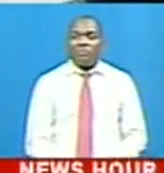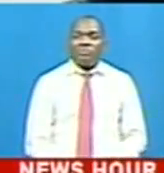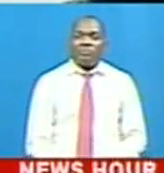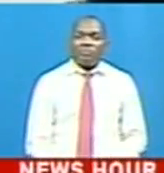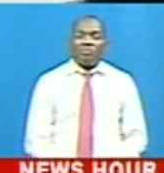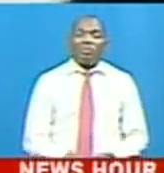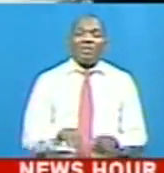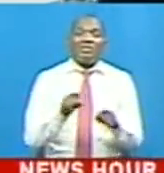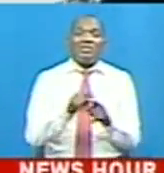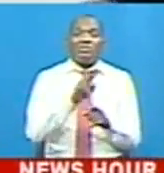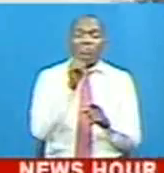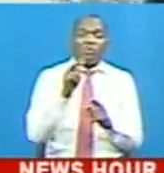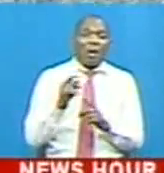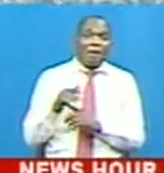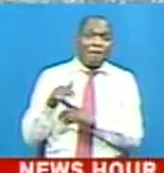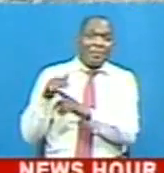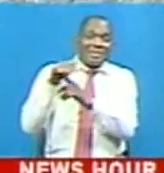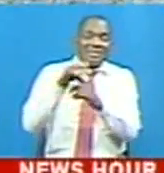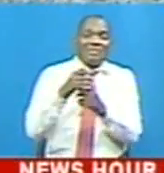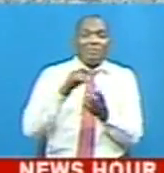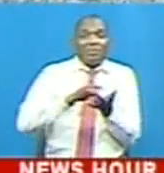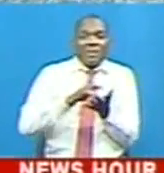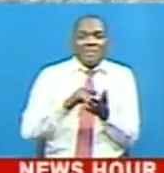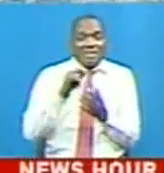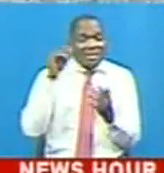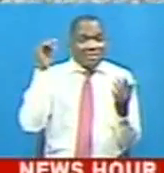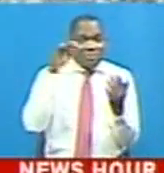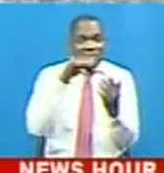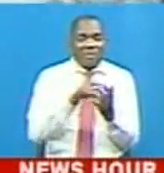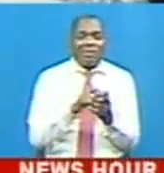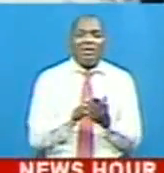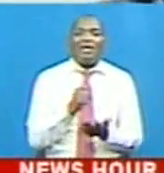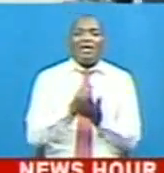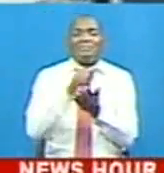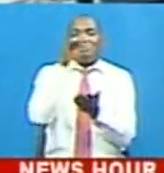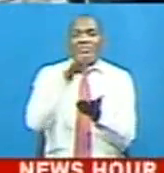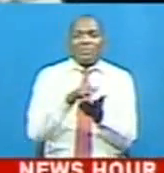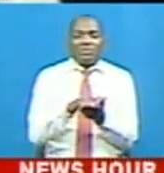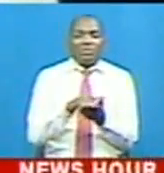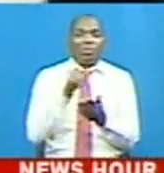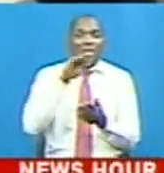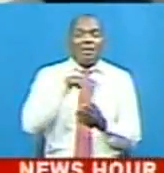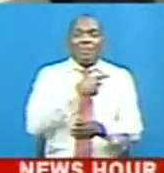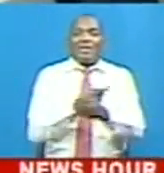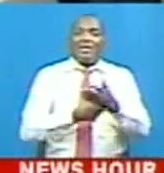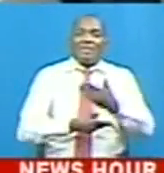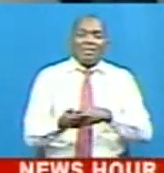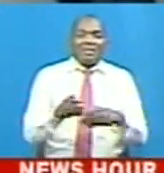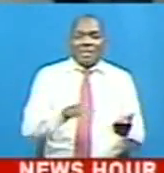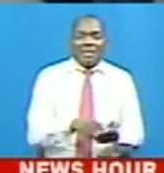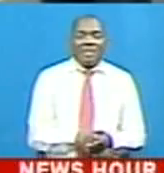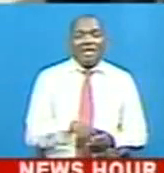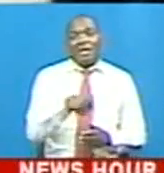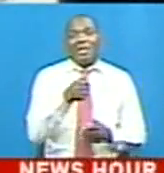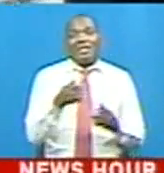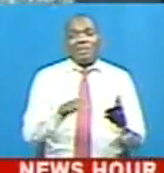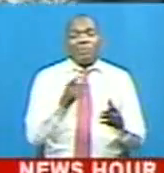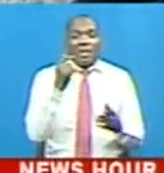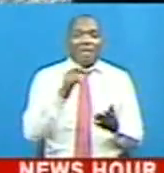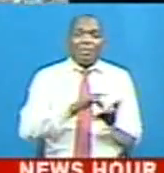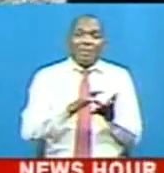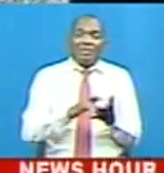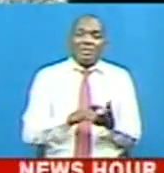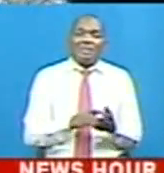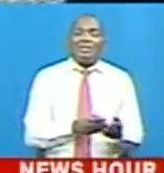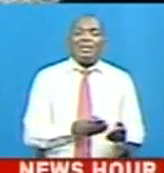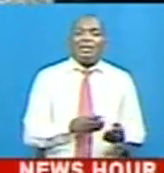responsibility. Also, the use of drones for medical service is expected to help reduce maternal mortality and other related deaths due to